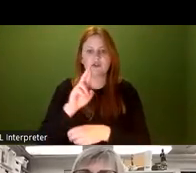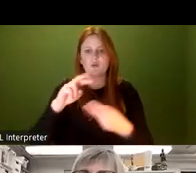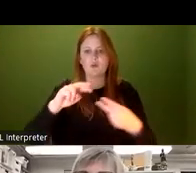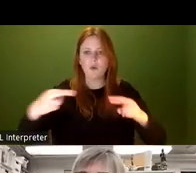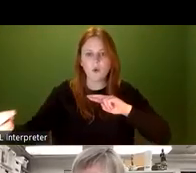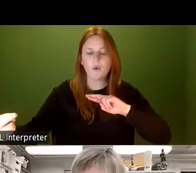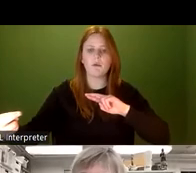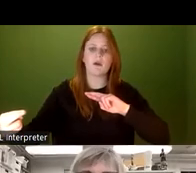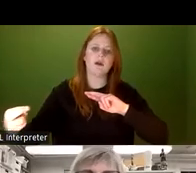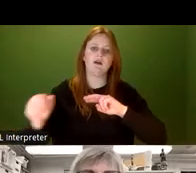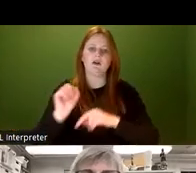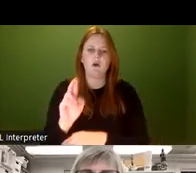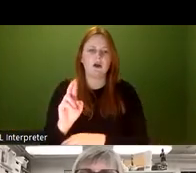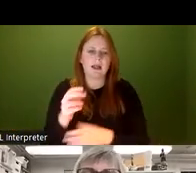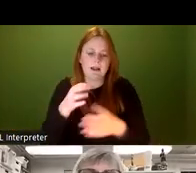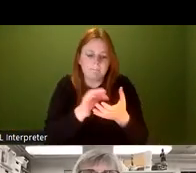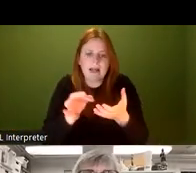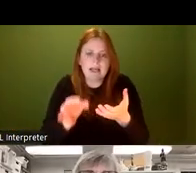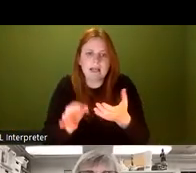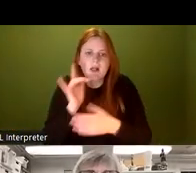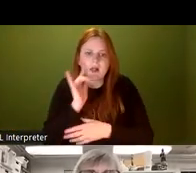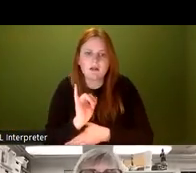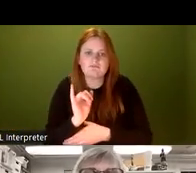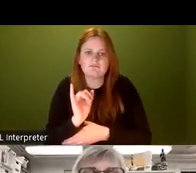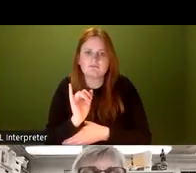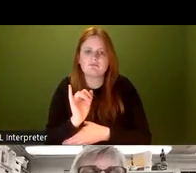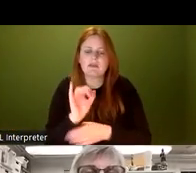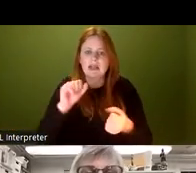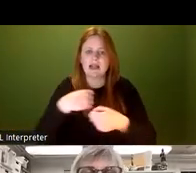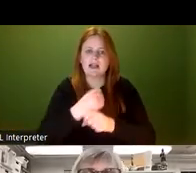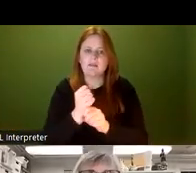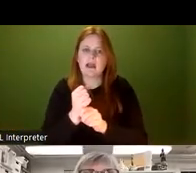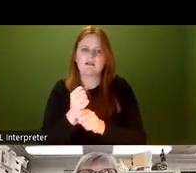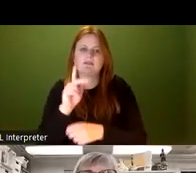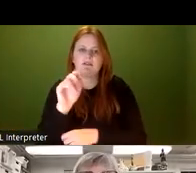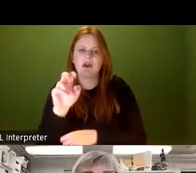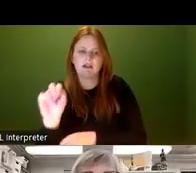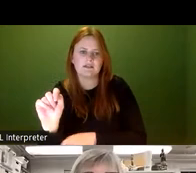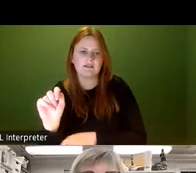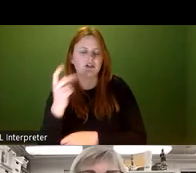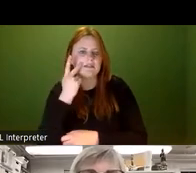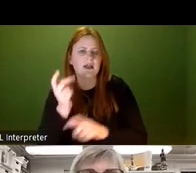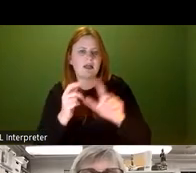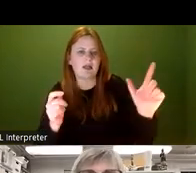few sort of button-like forms that created knots. You can see on the left there, I have introduced the